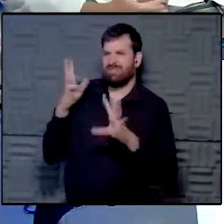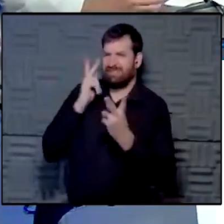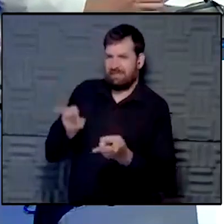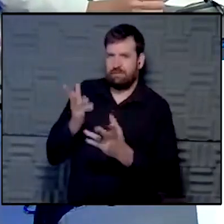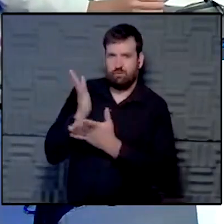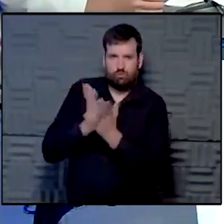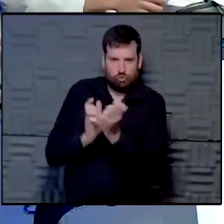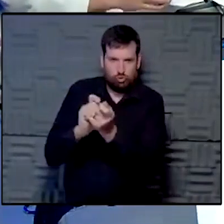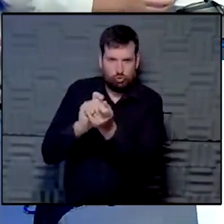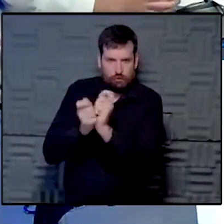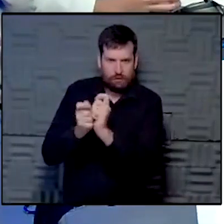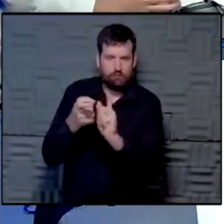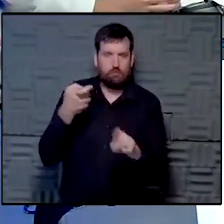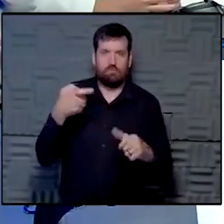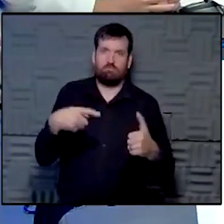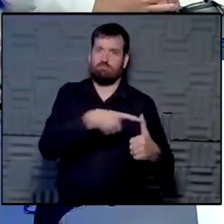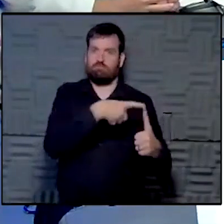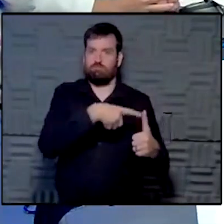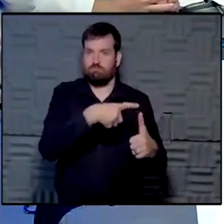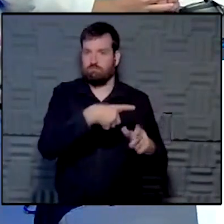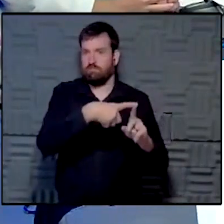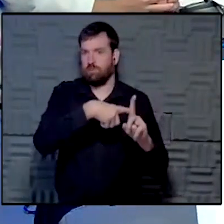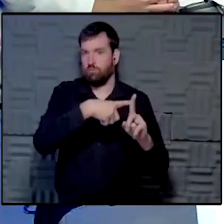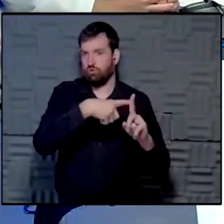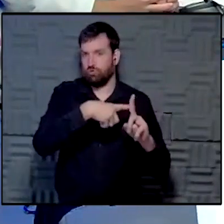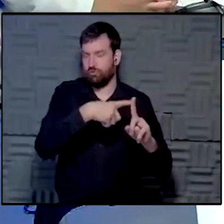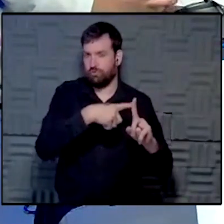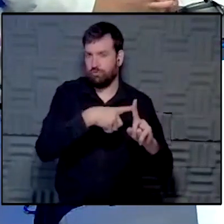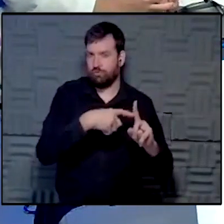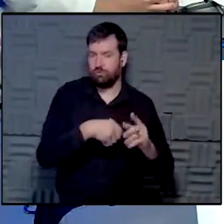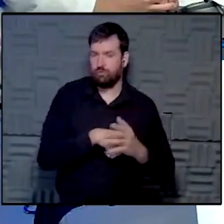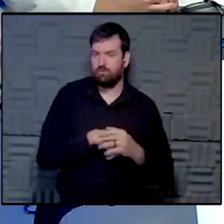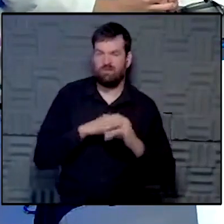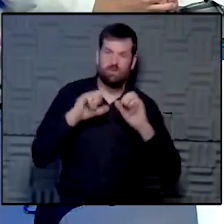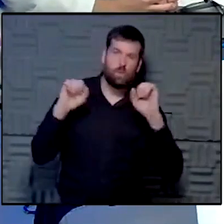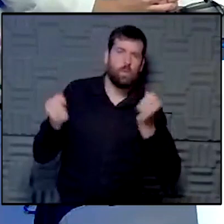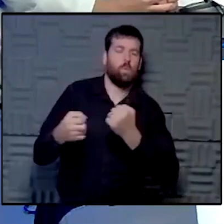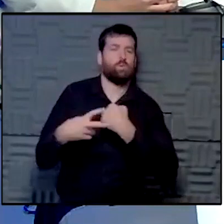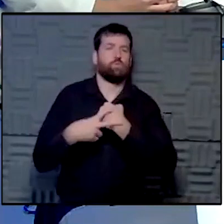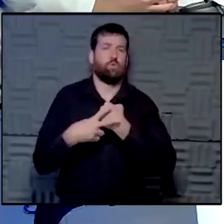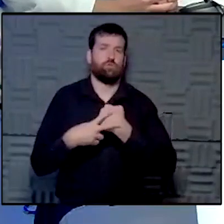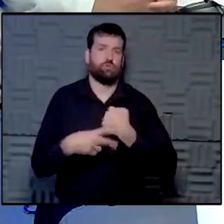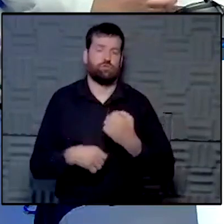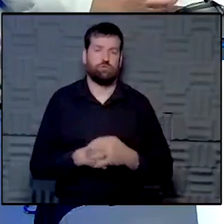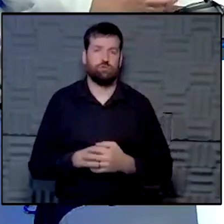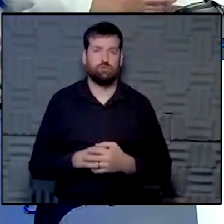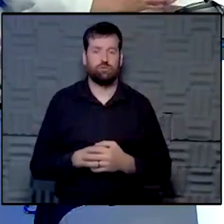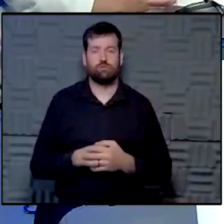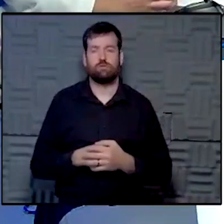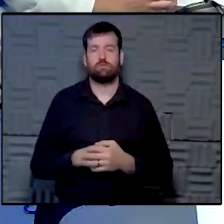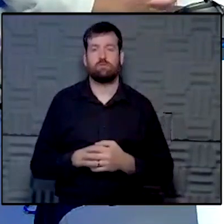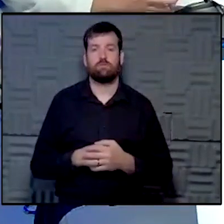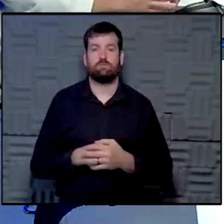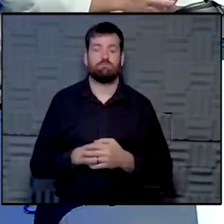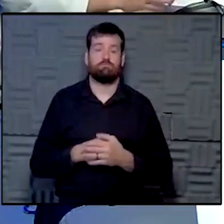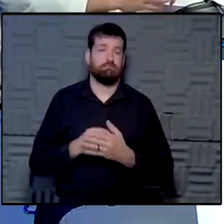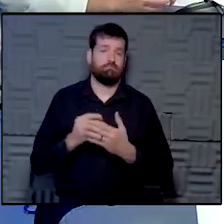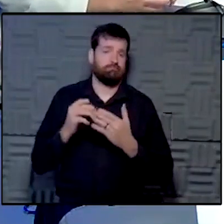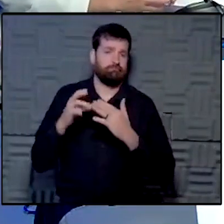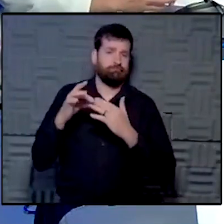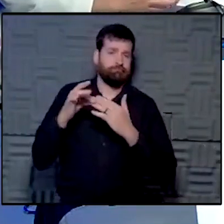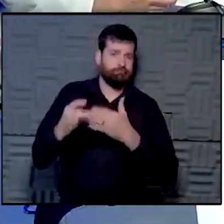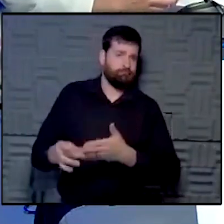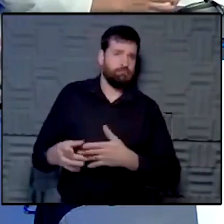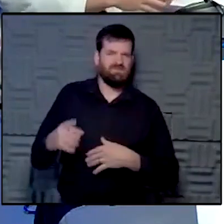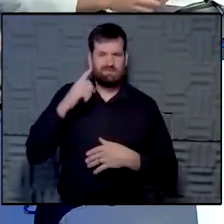seen a change from the initial temperature and cold storage remarks and guidance,